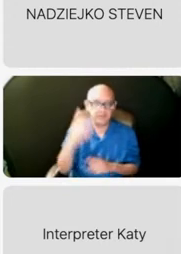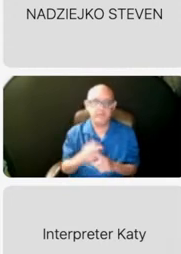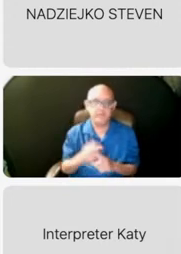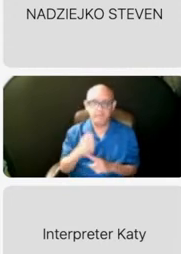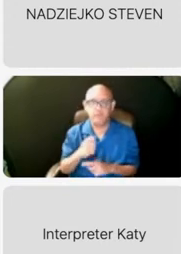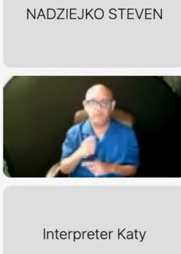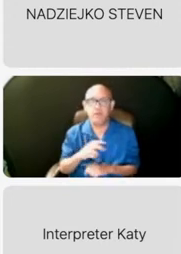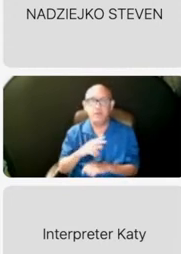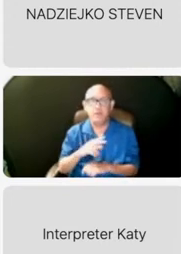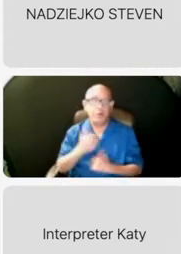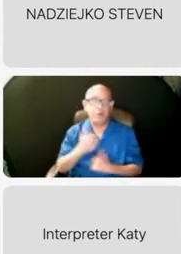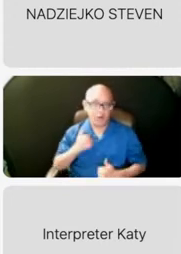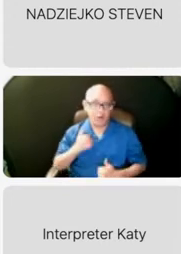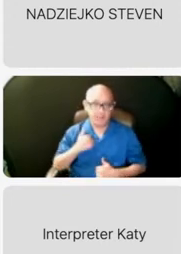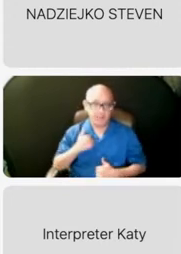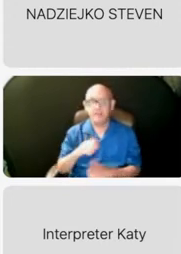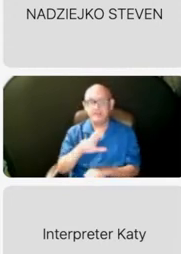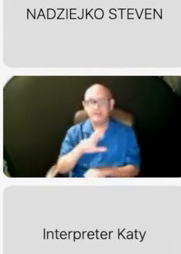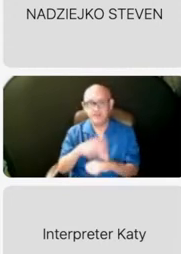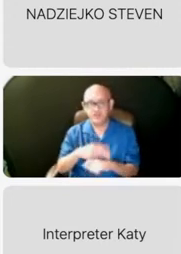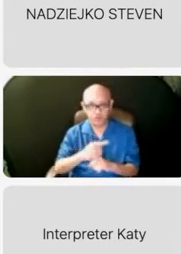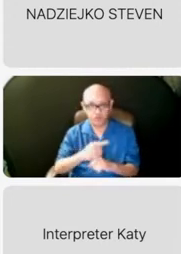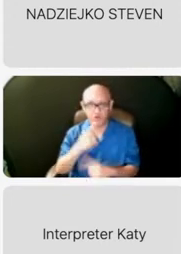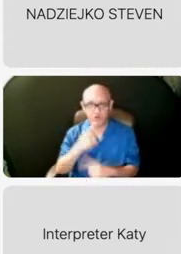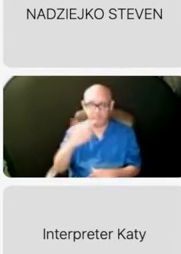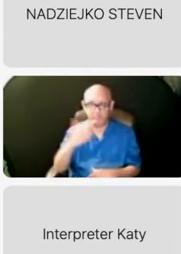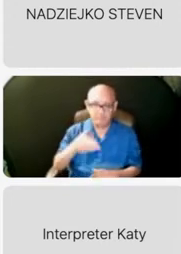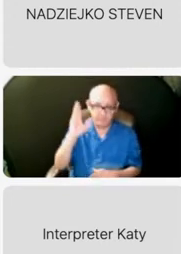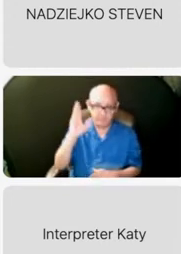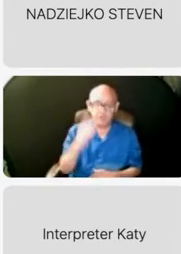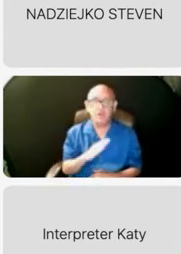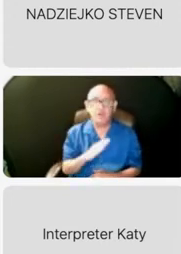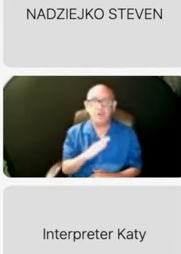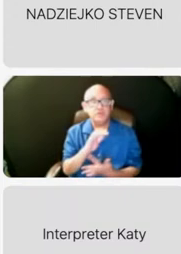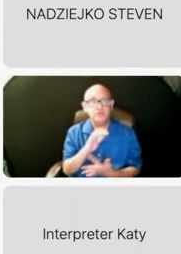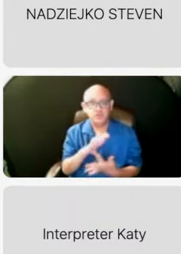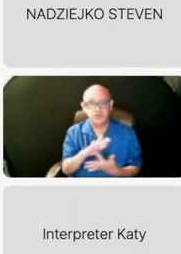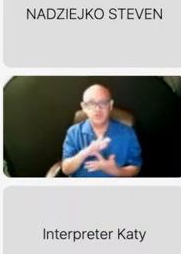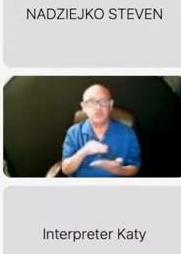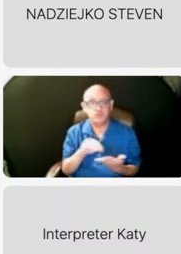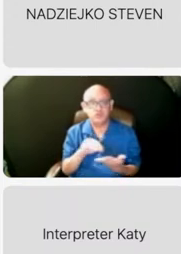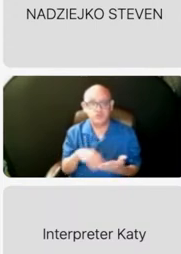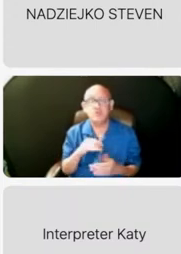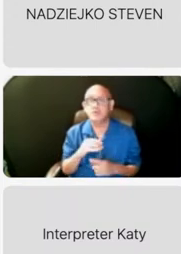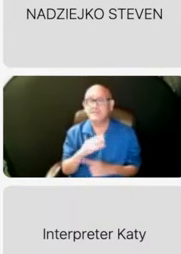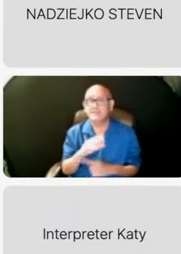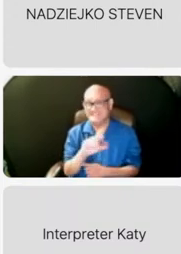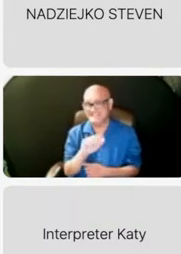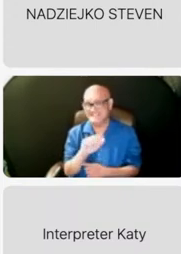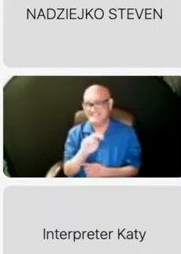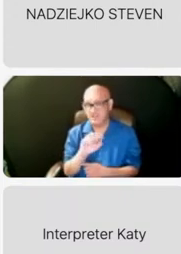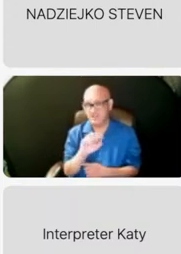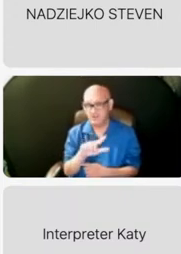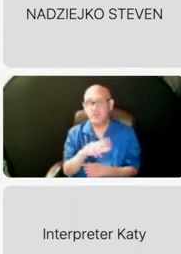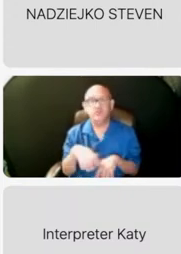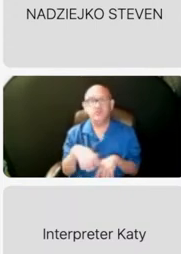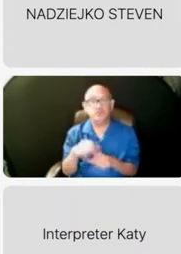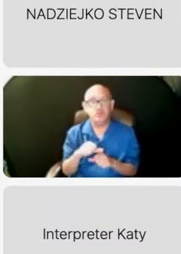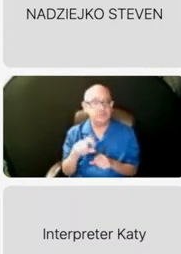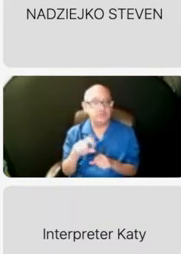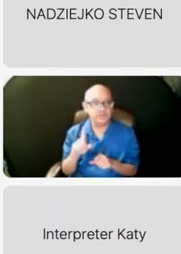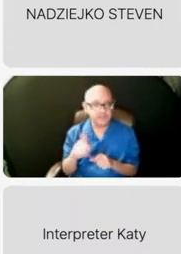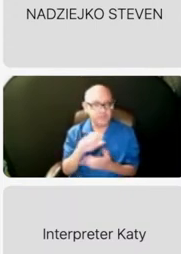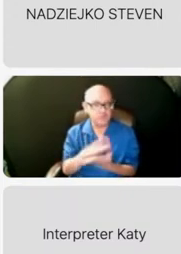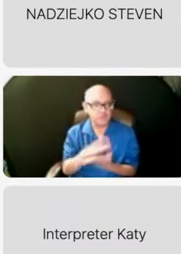and in turn junior students student daniel took the necessary academic tests